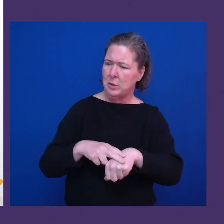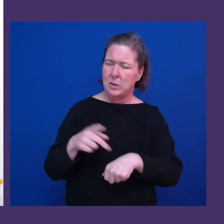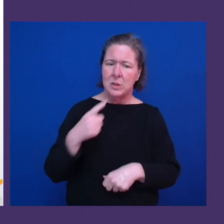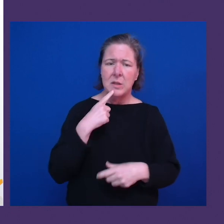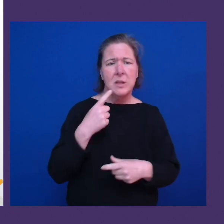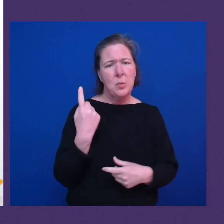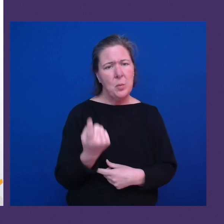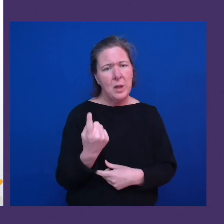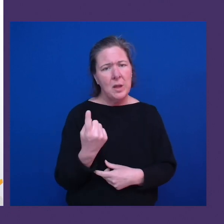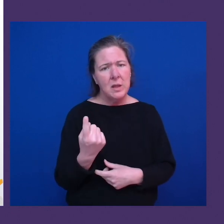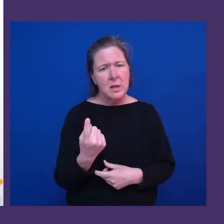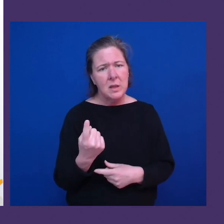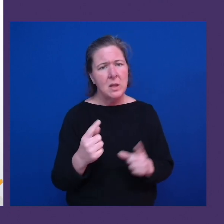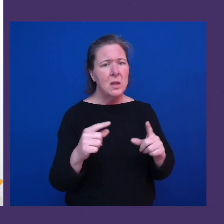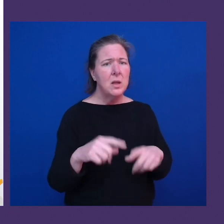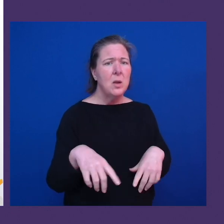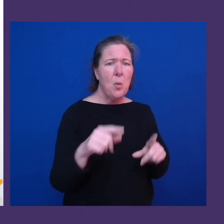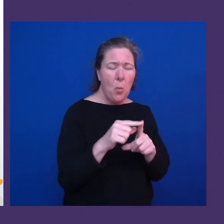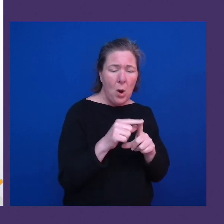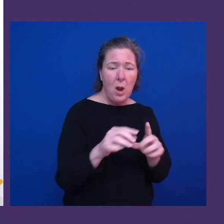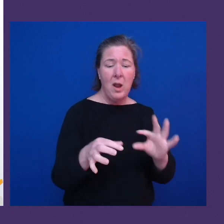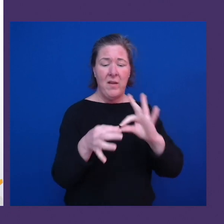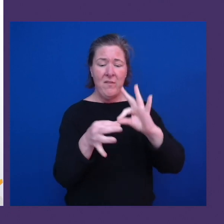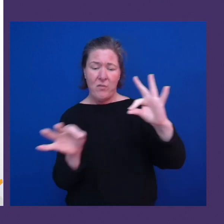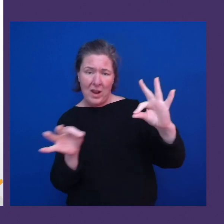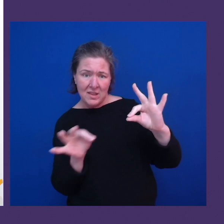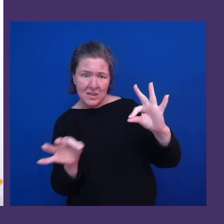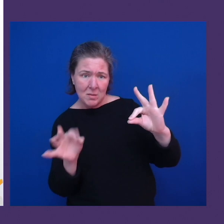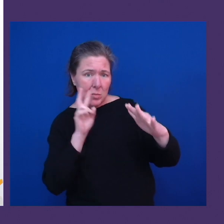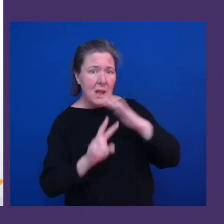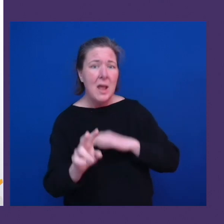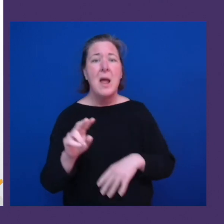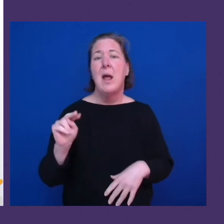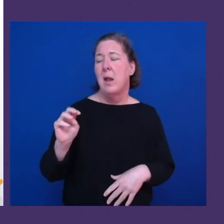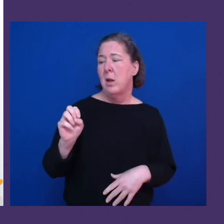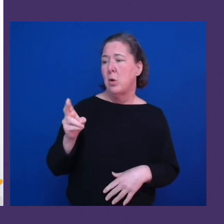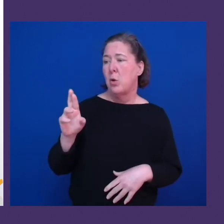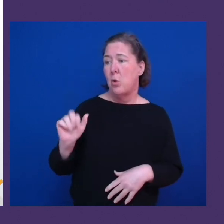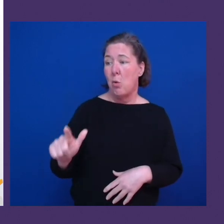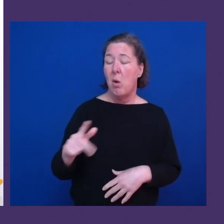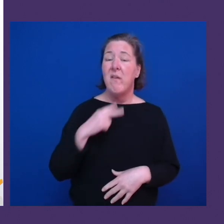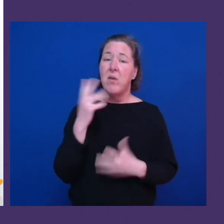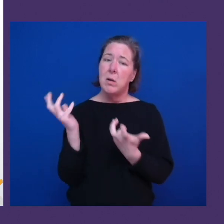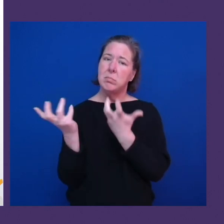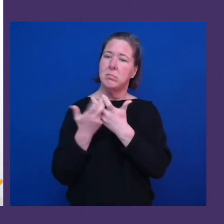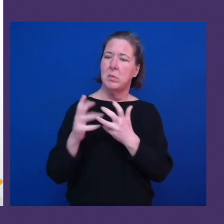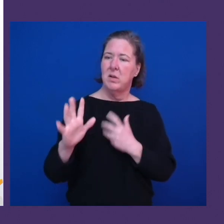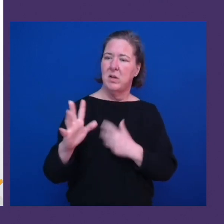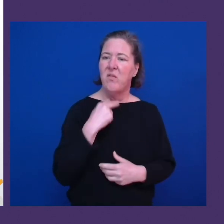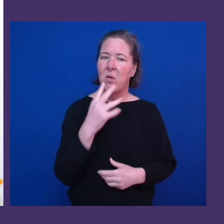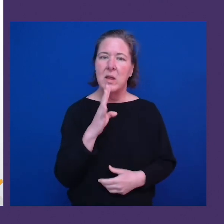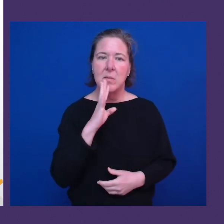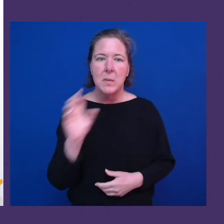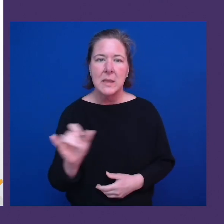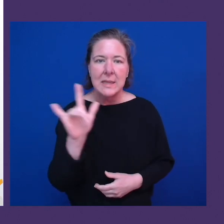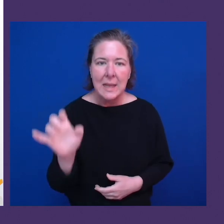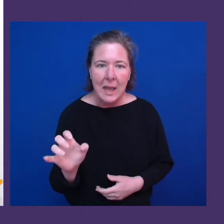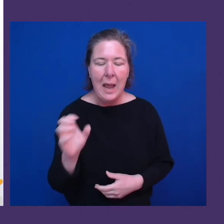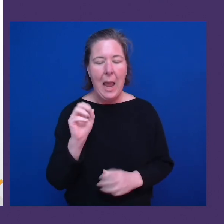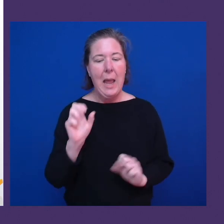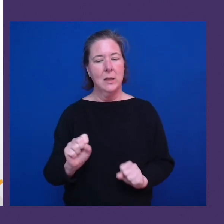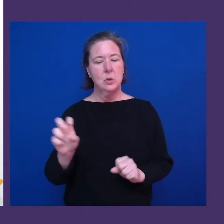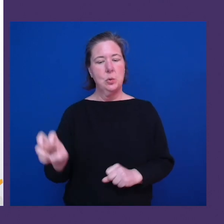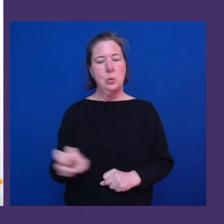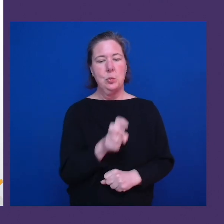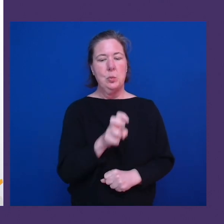is word and phrase prediction, and the other is neural voices adapting to your voice speaking style and being able to switch to in